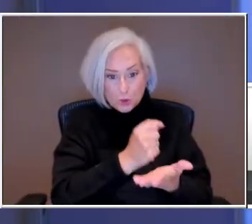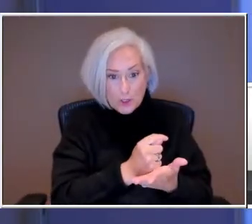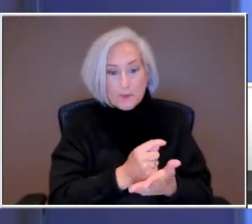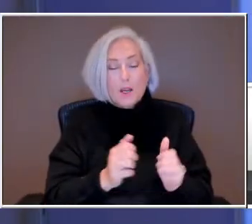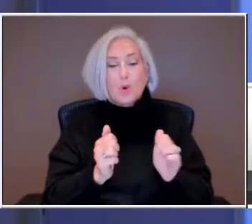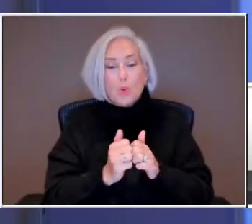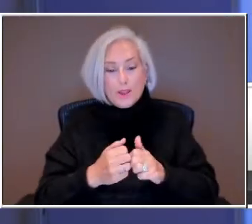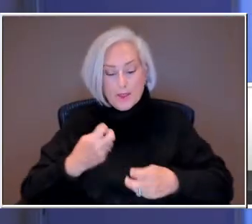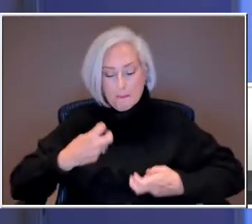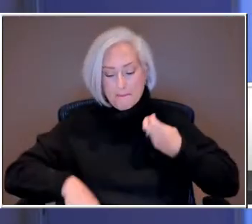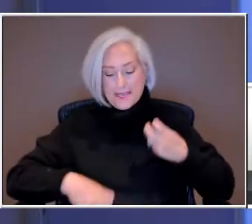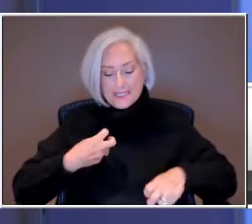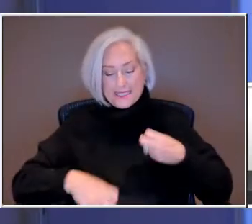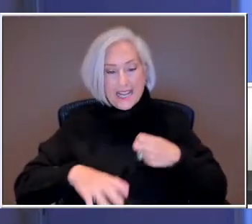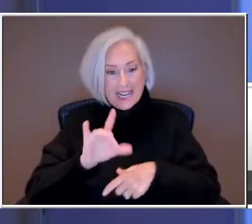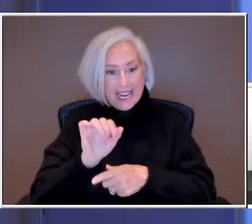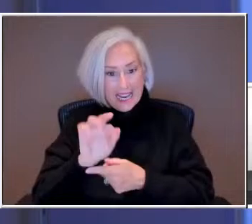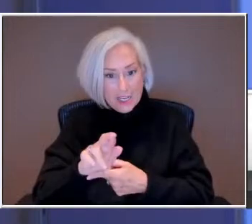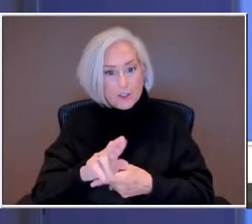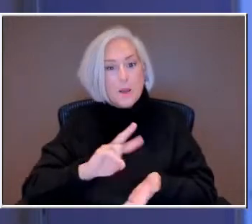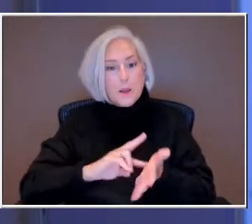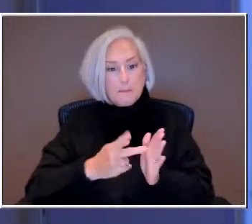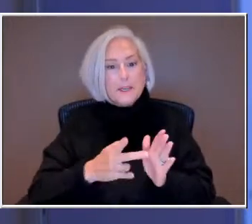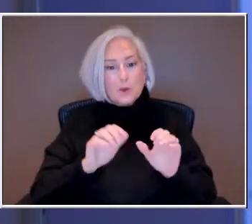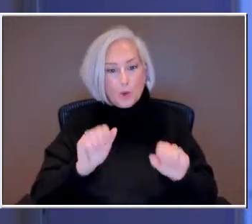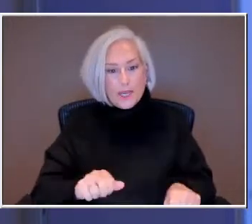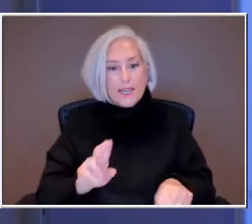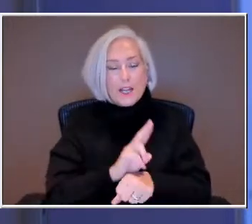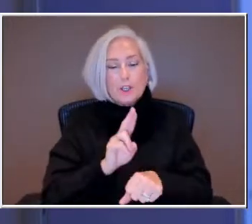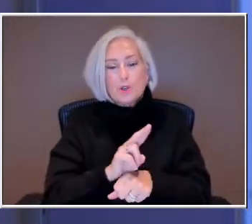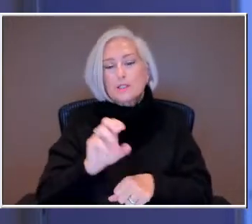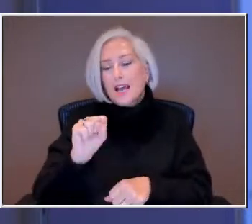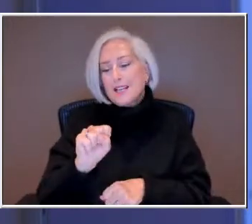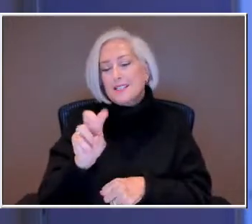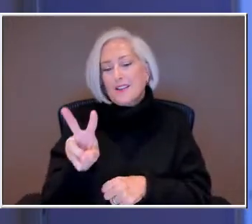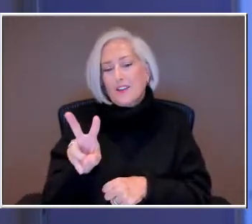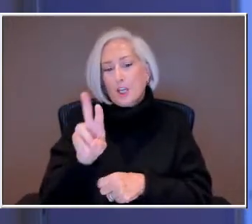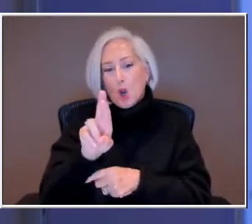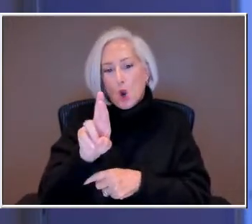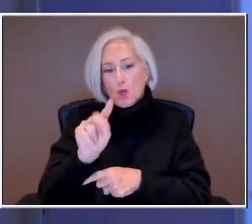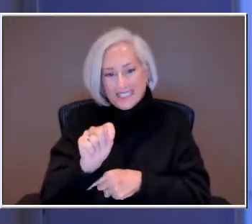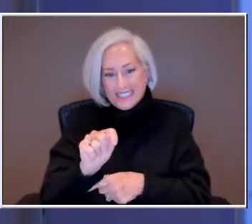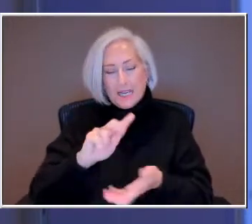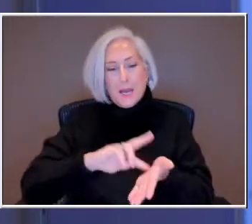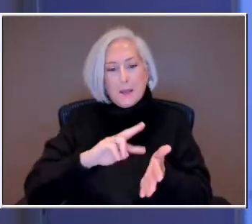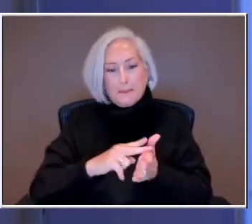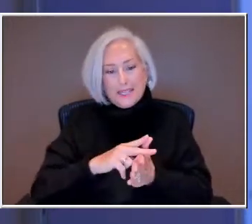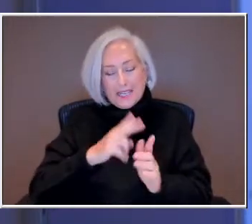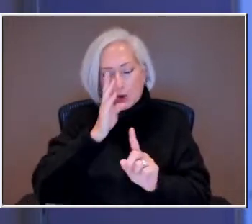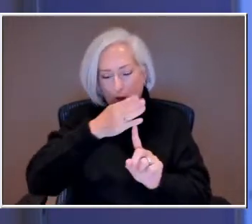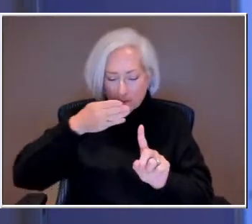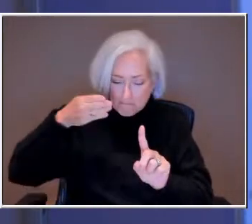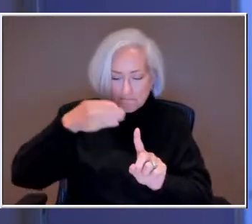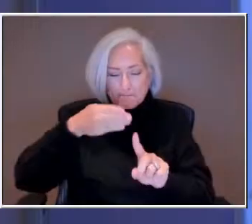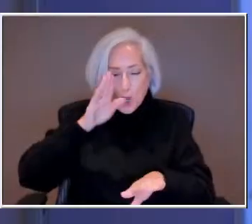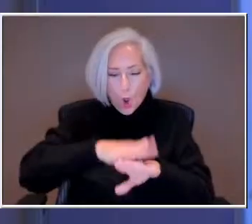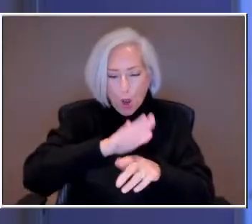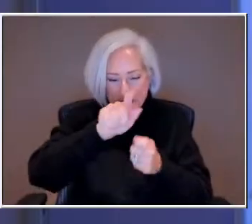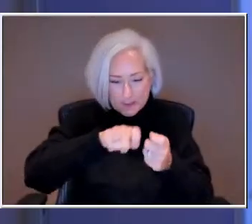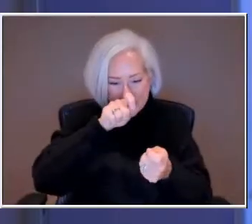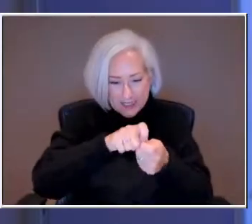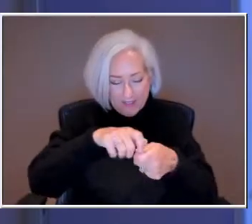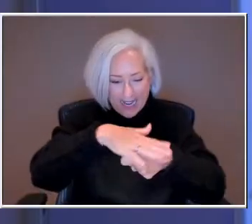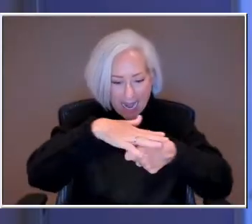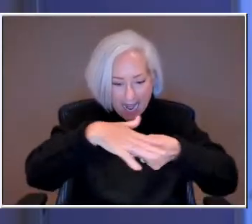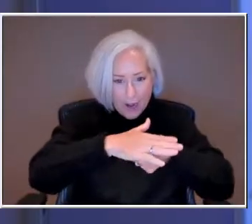really the fact that we're really able to use SBRT now to do very targeted radiation treatment and treat kind of resistant sites of